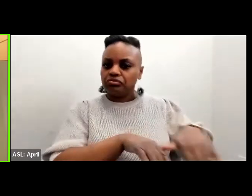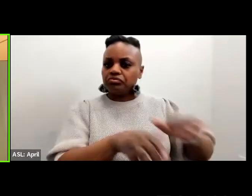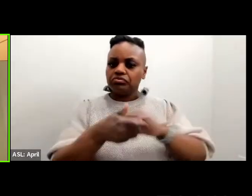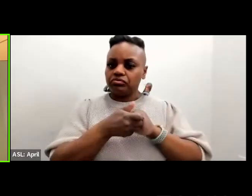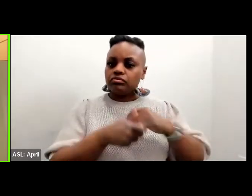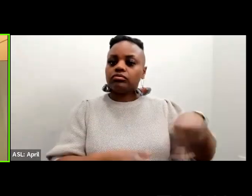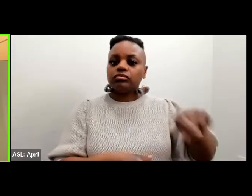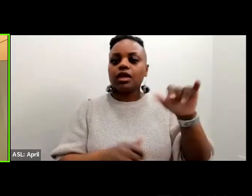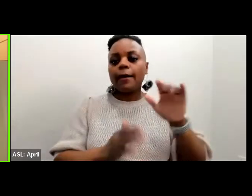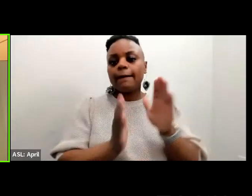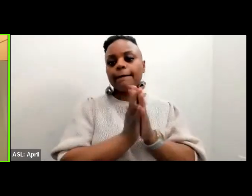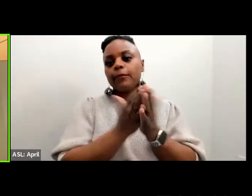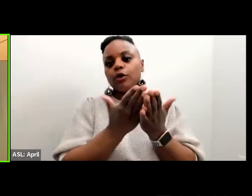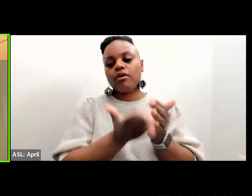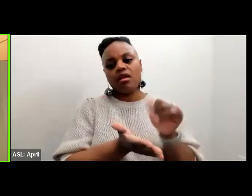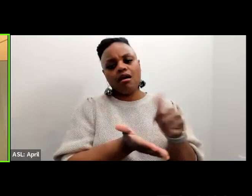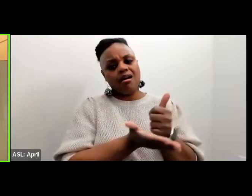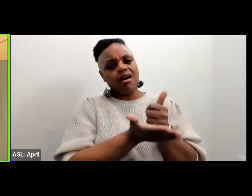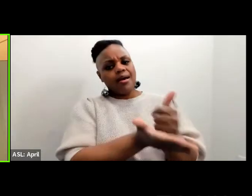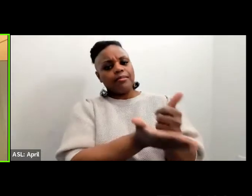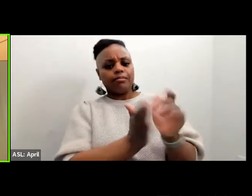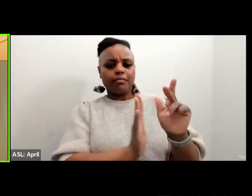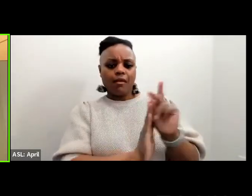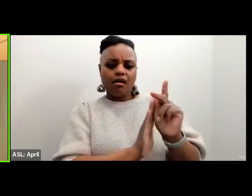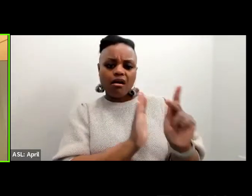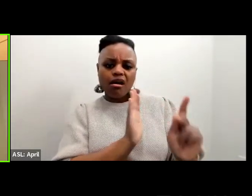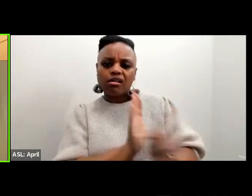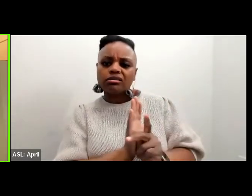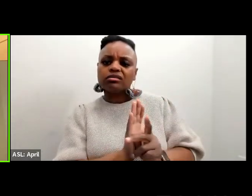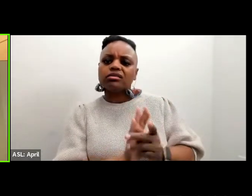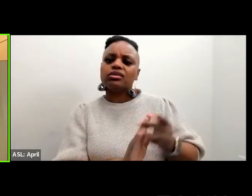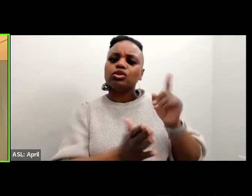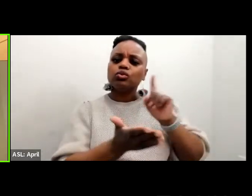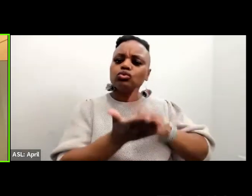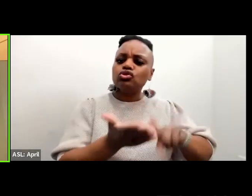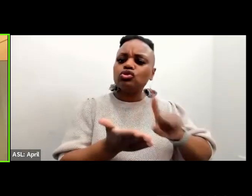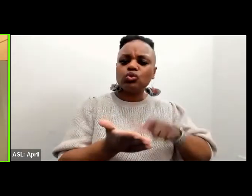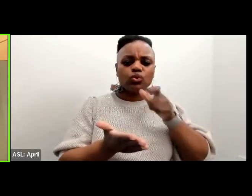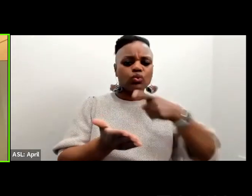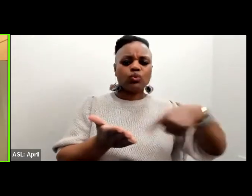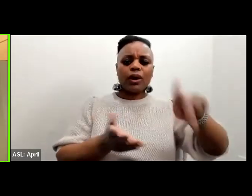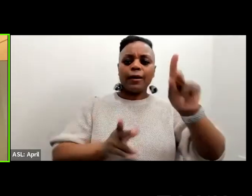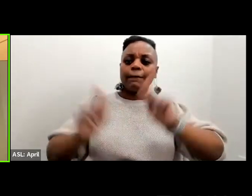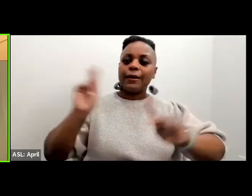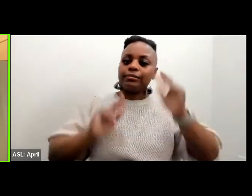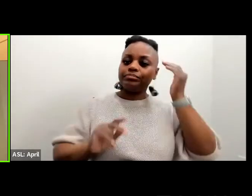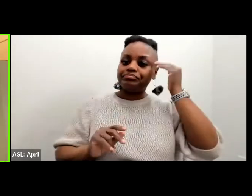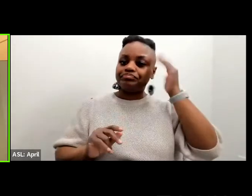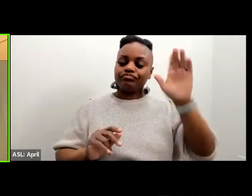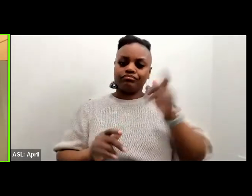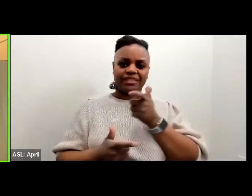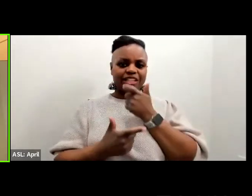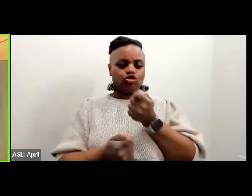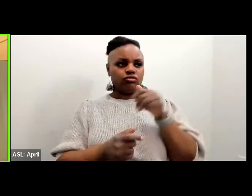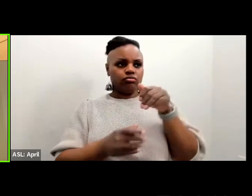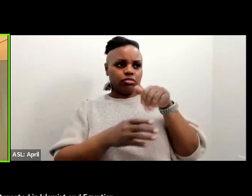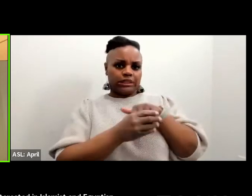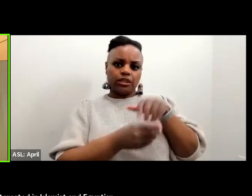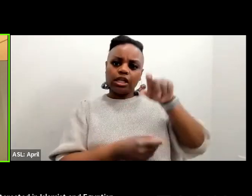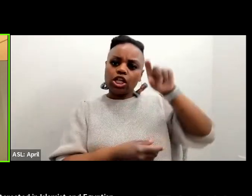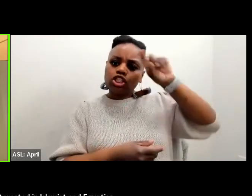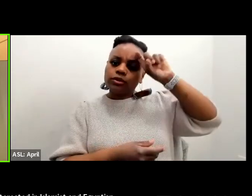in Islamist and Egyptian politics. The authors will share their insights about Islamist